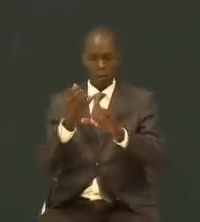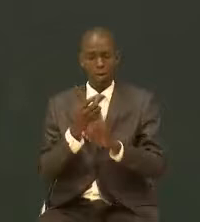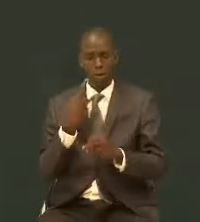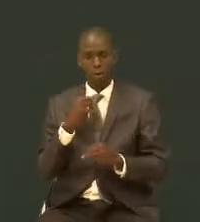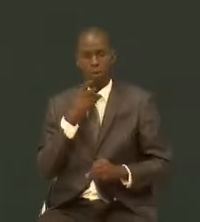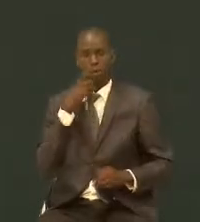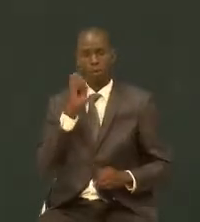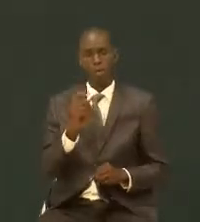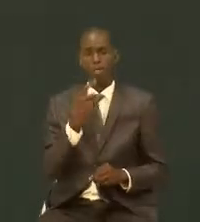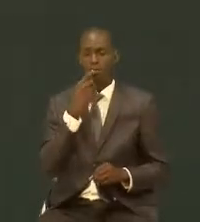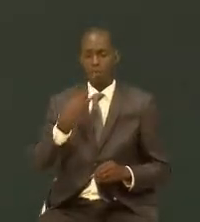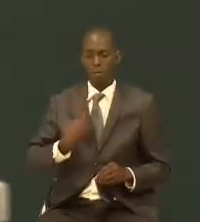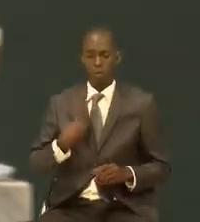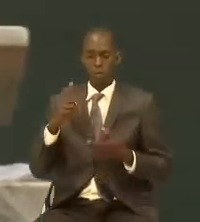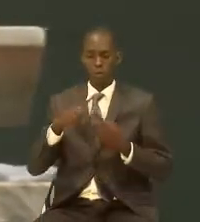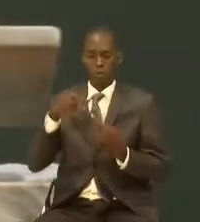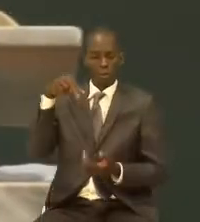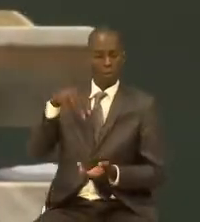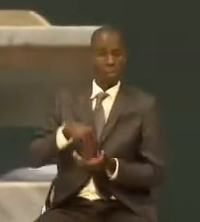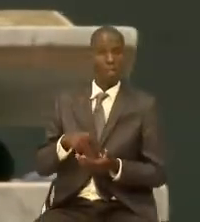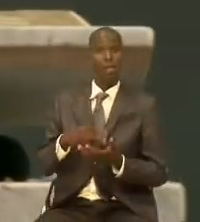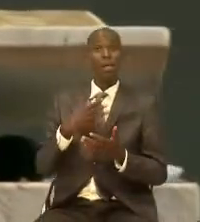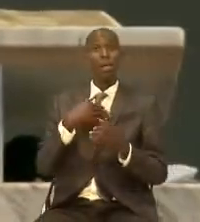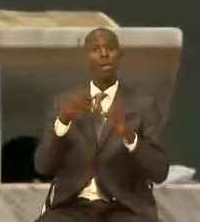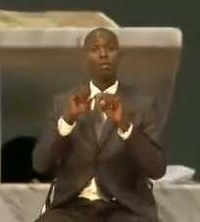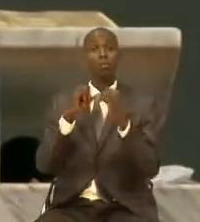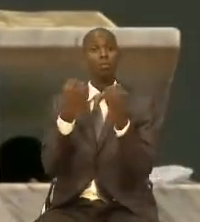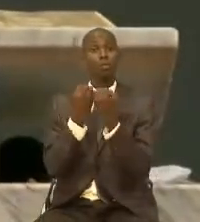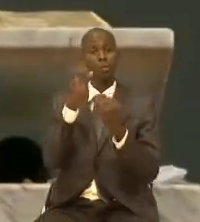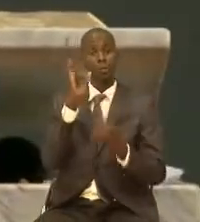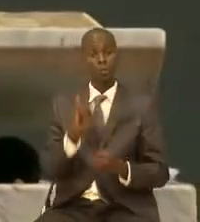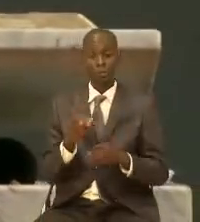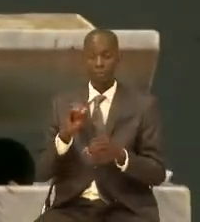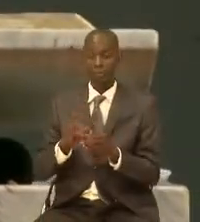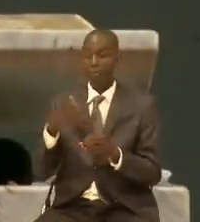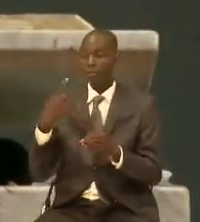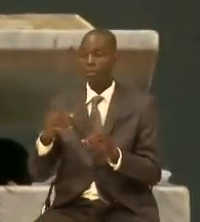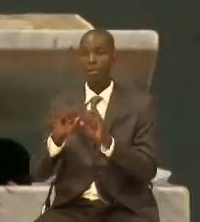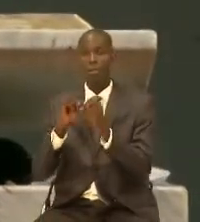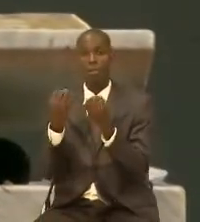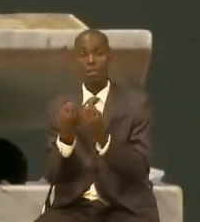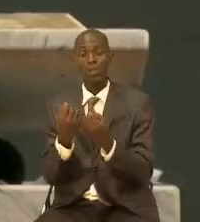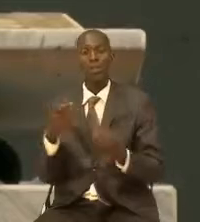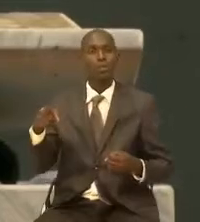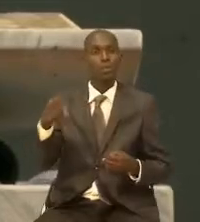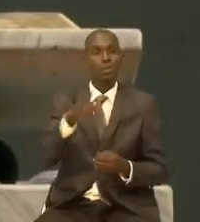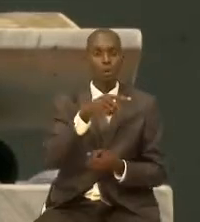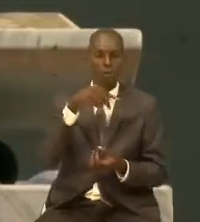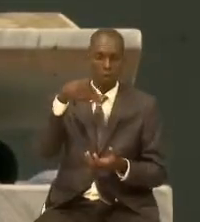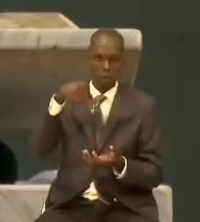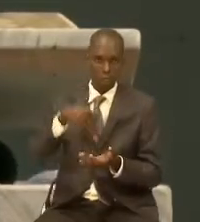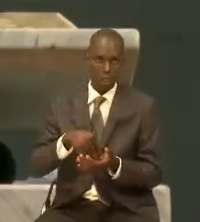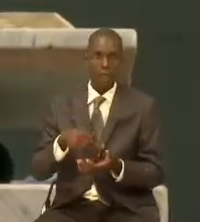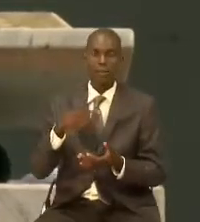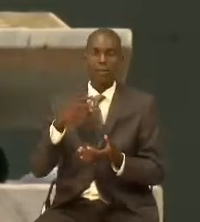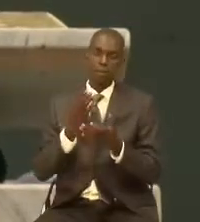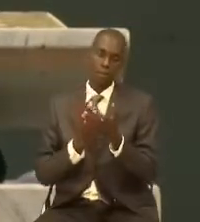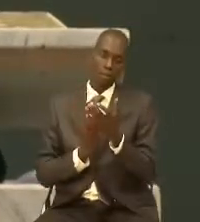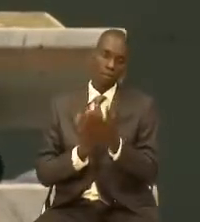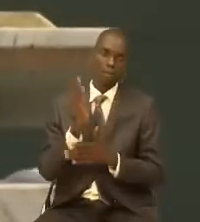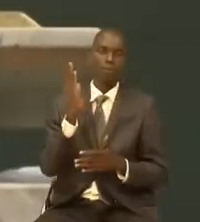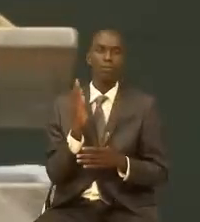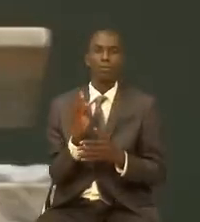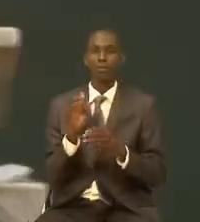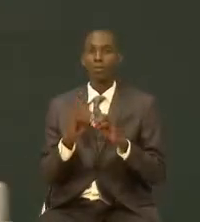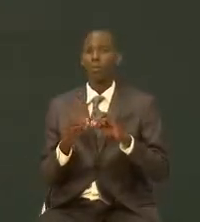and socially in the society you stand the right side of number 10